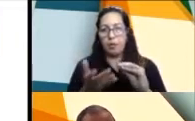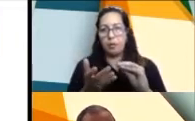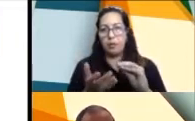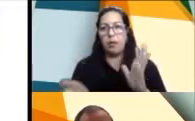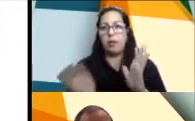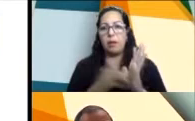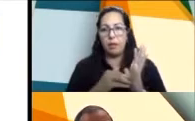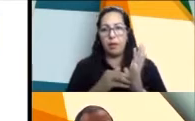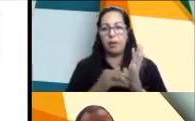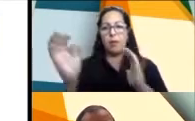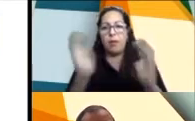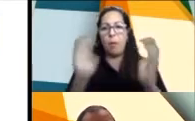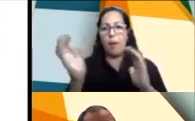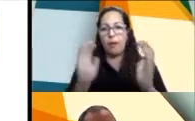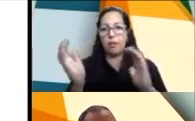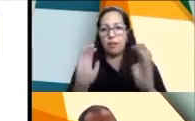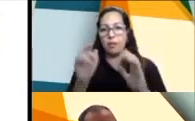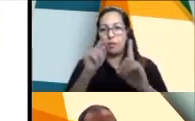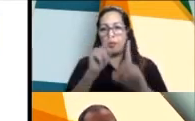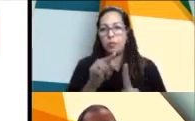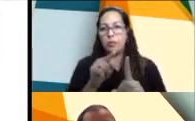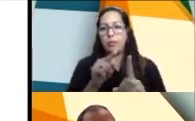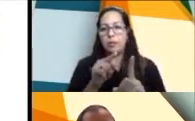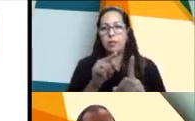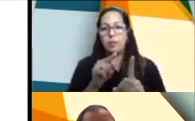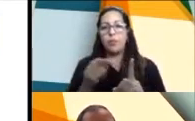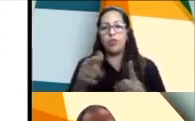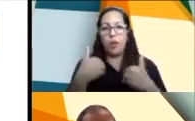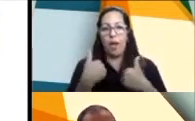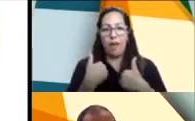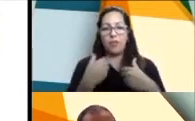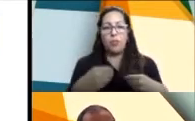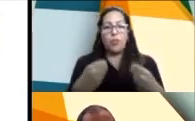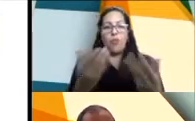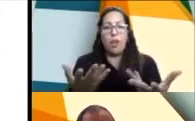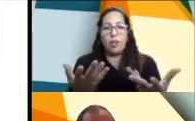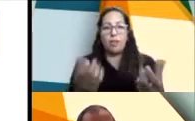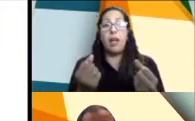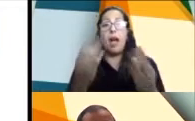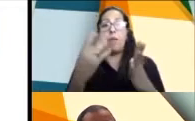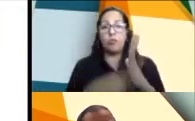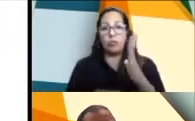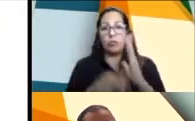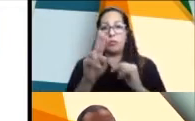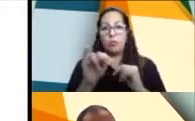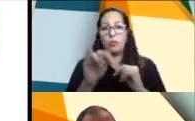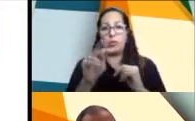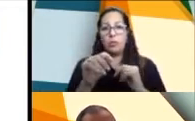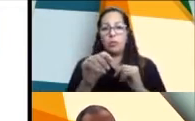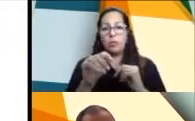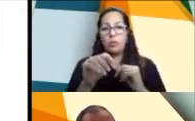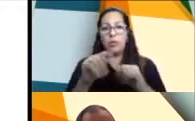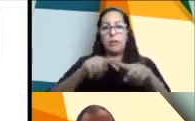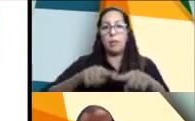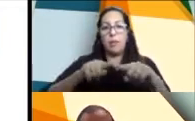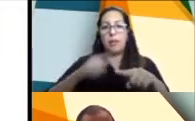for comparisons purposes, you have to provide the unit cost determined to perform